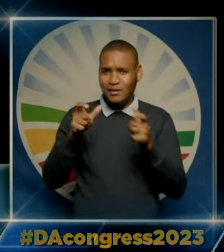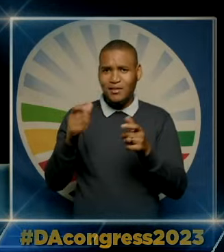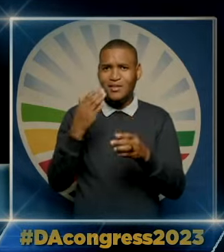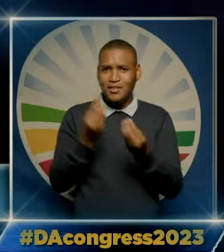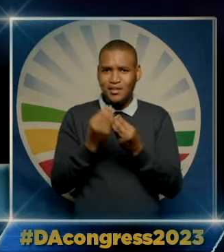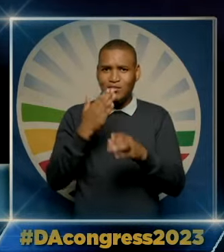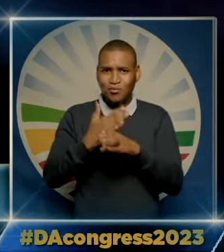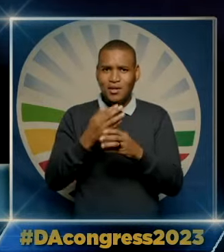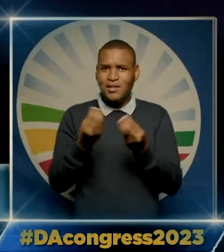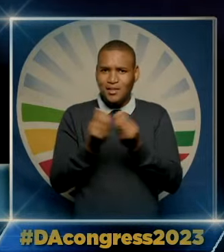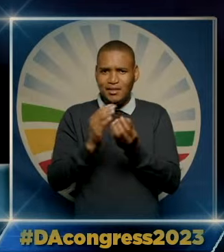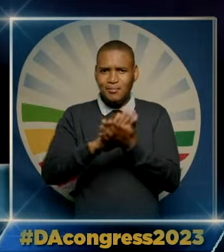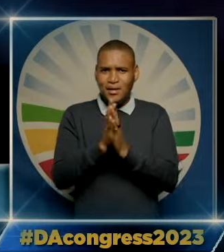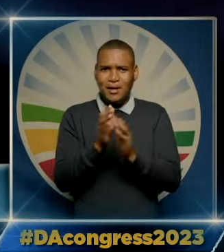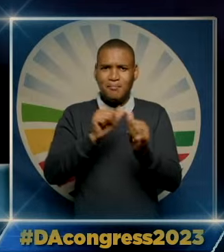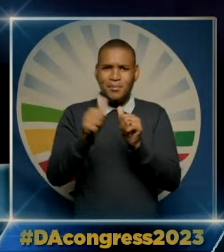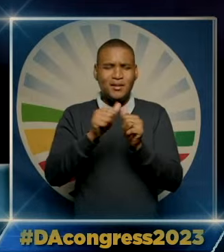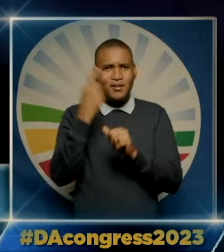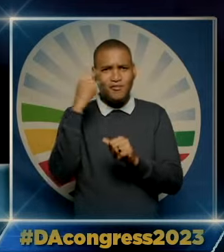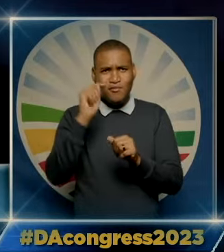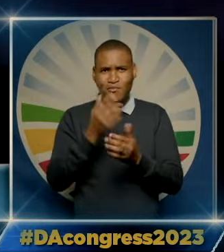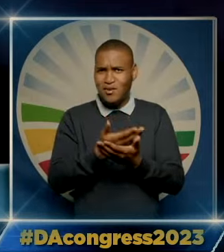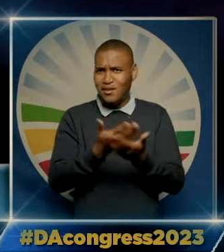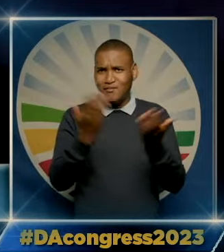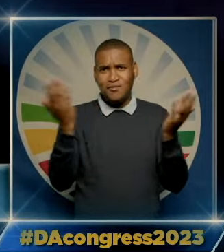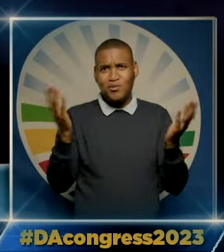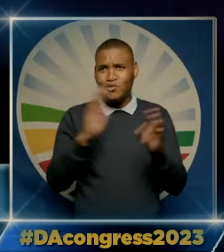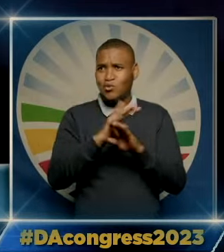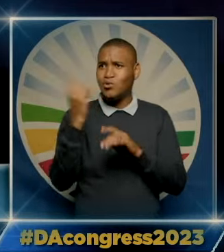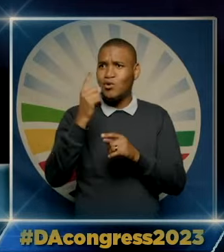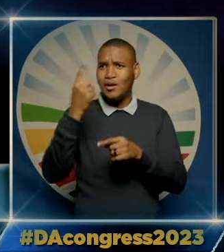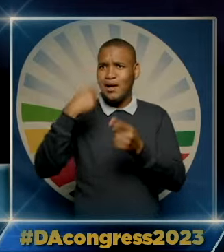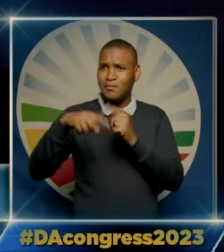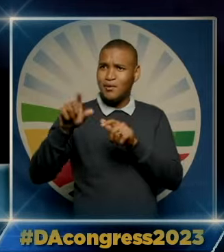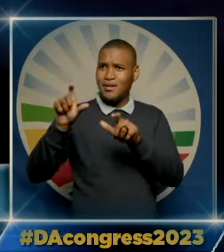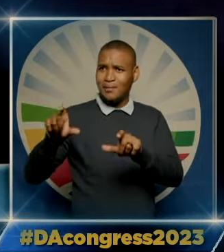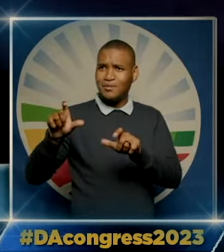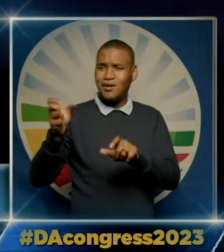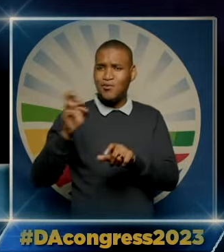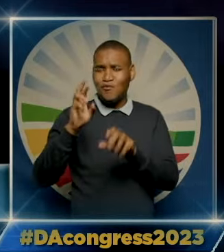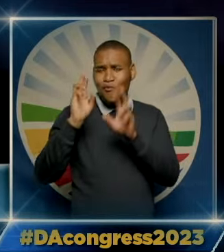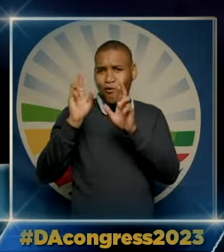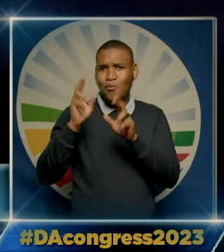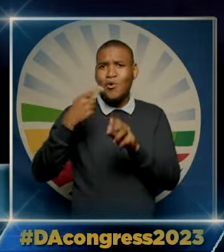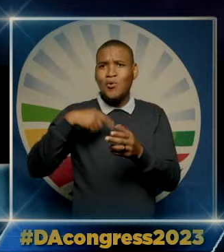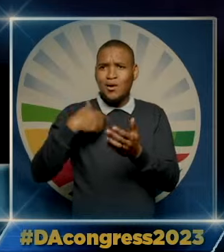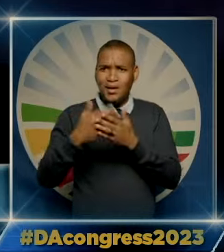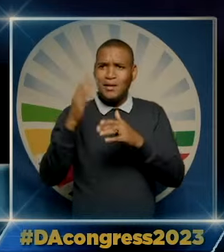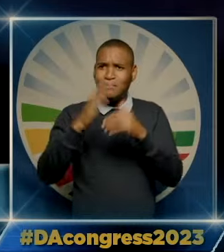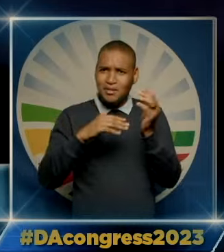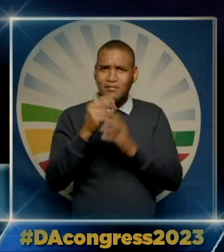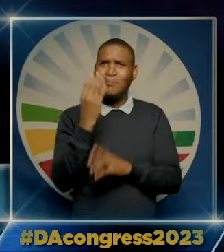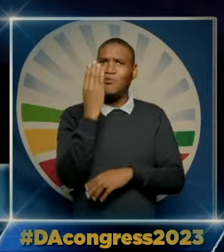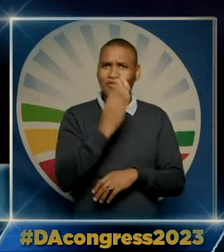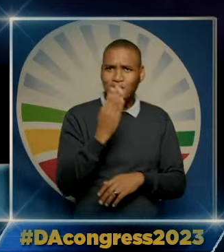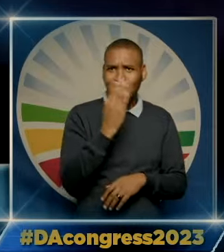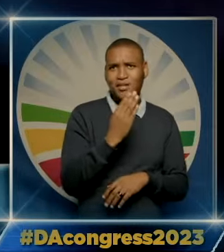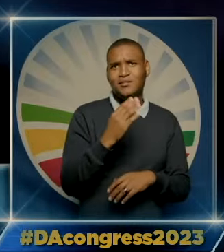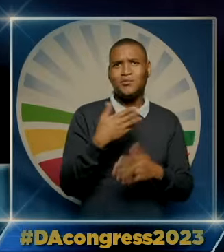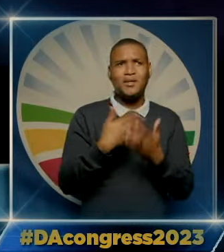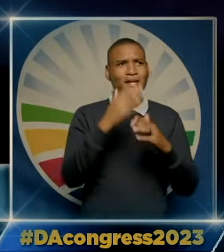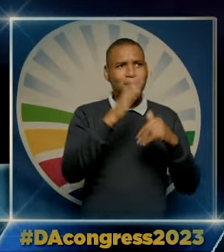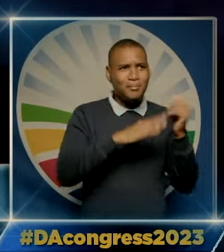better for everyone. So this is not only about a Cape Town of hope. We can build a Bloemfontein of hope. We